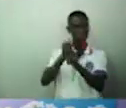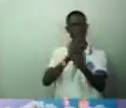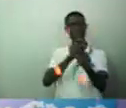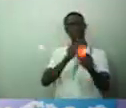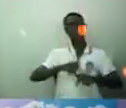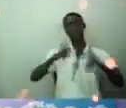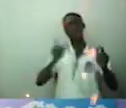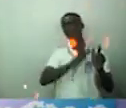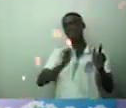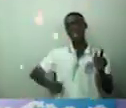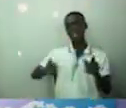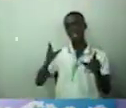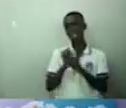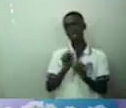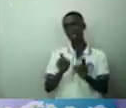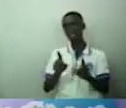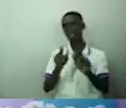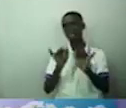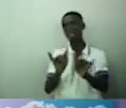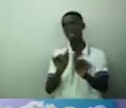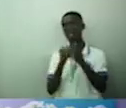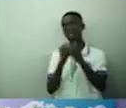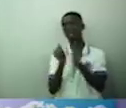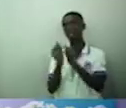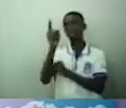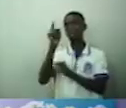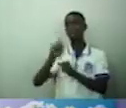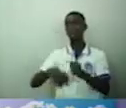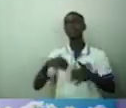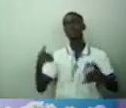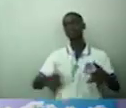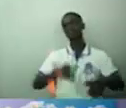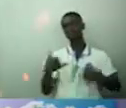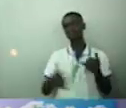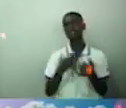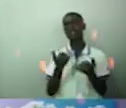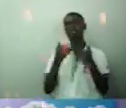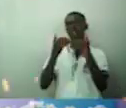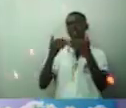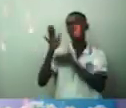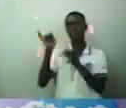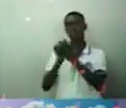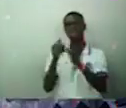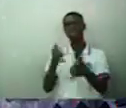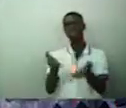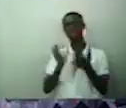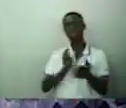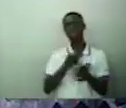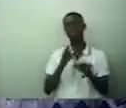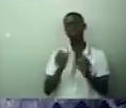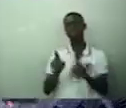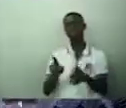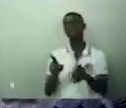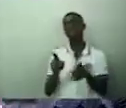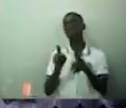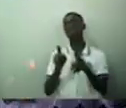we must celebrate it. Hallelujah. So we are grateful to God that He has given us the opportunity to be before Him.